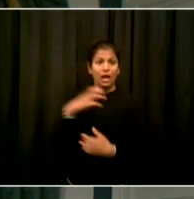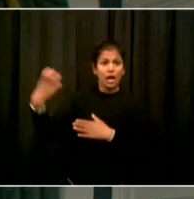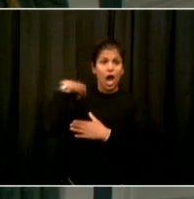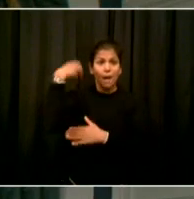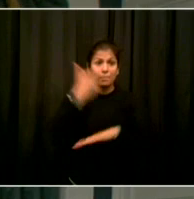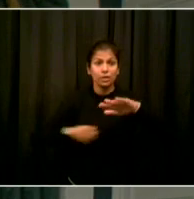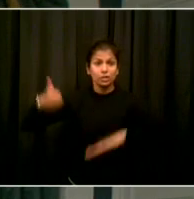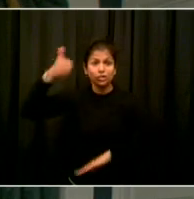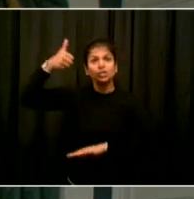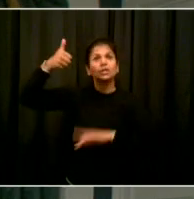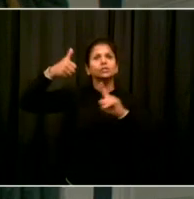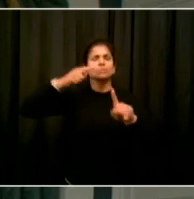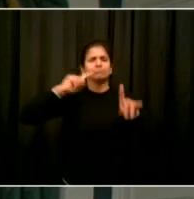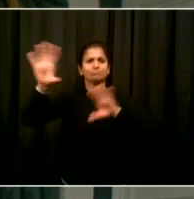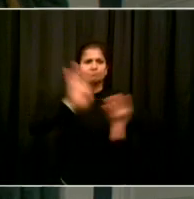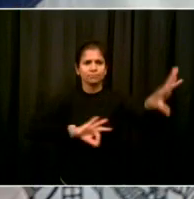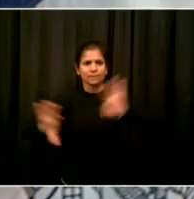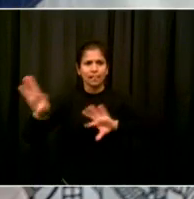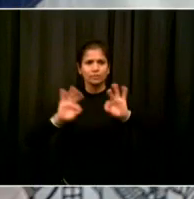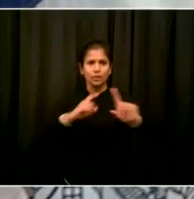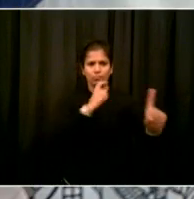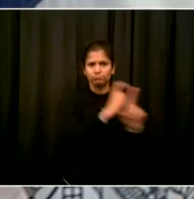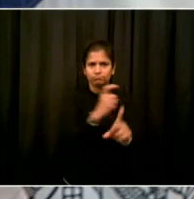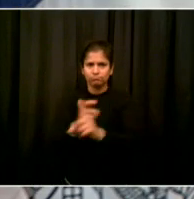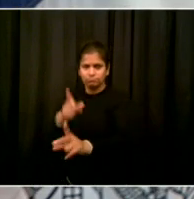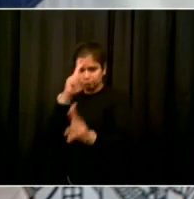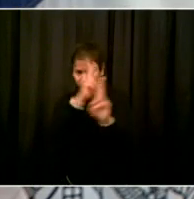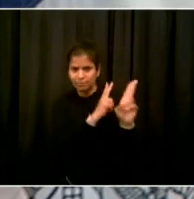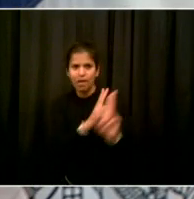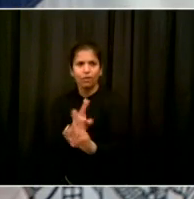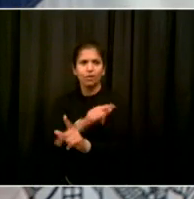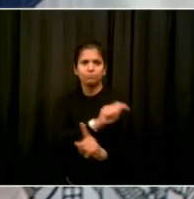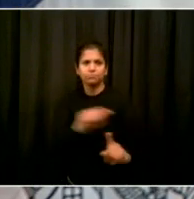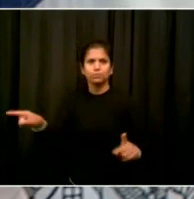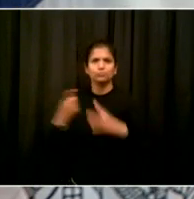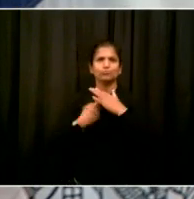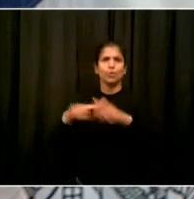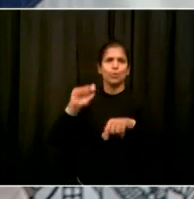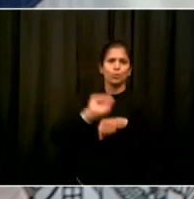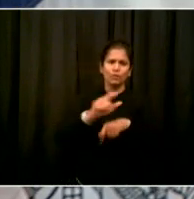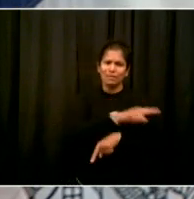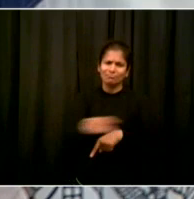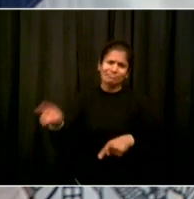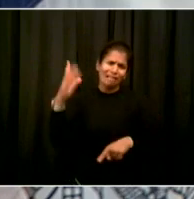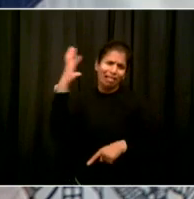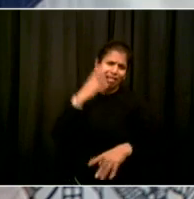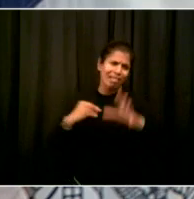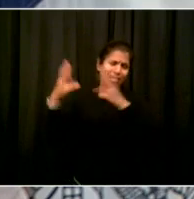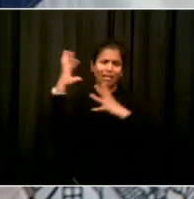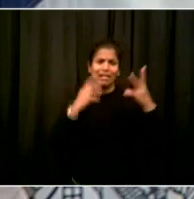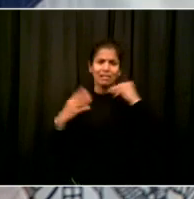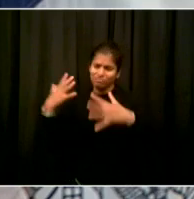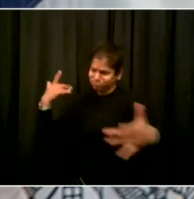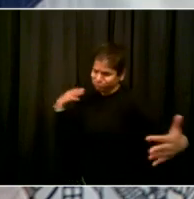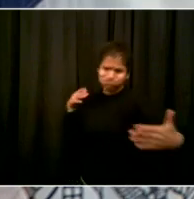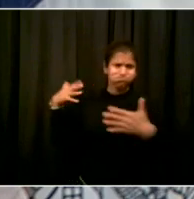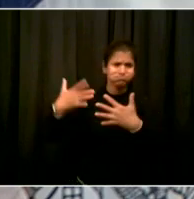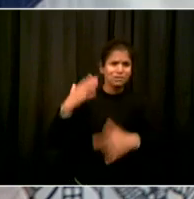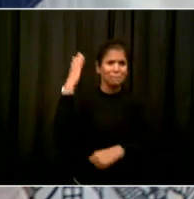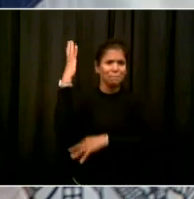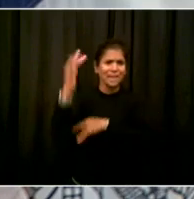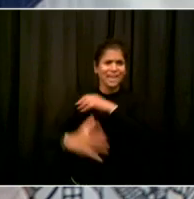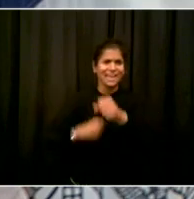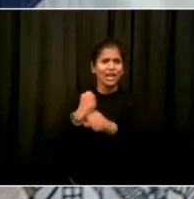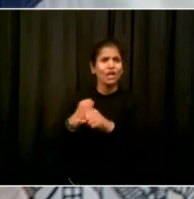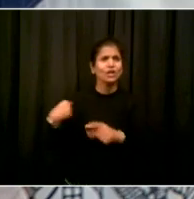extraordinarily talented, experienced members of the NYPD now stepping into leadership roles. I want to thank you for